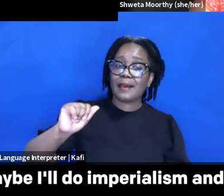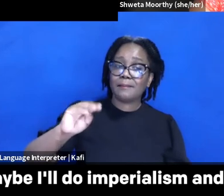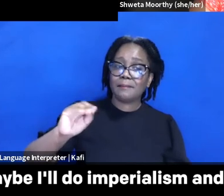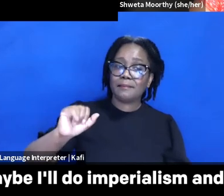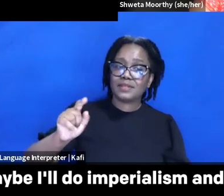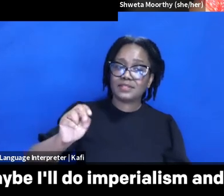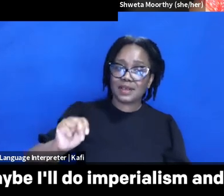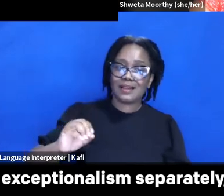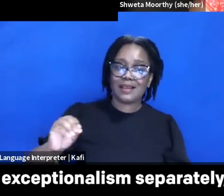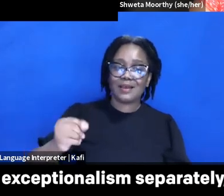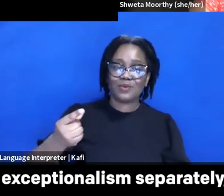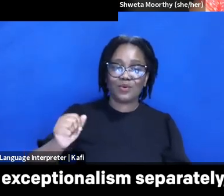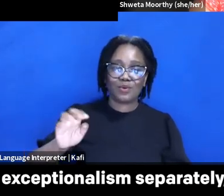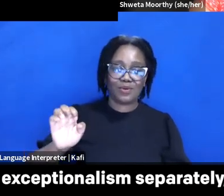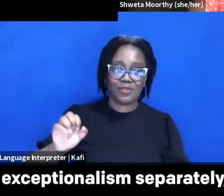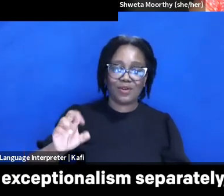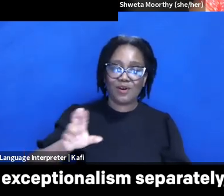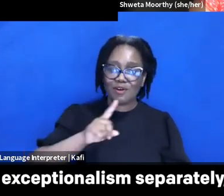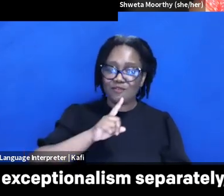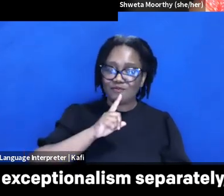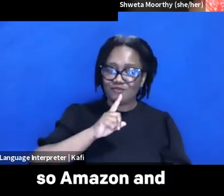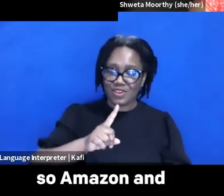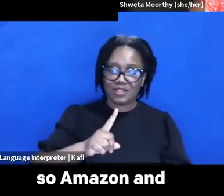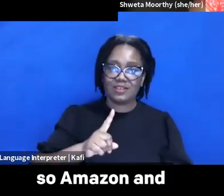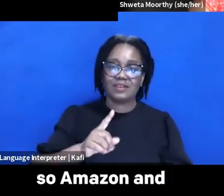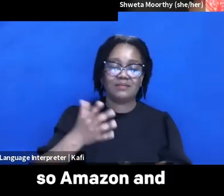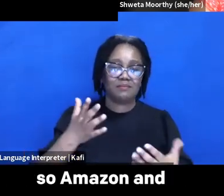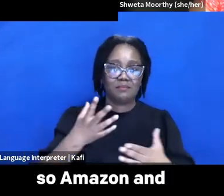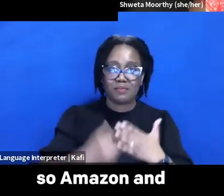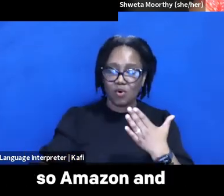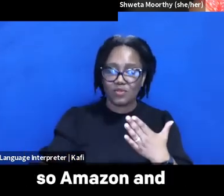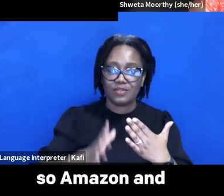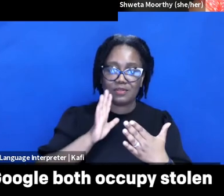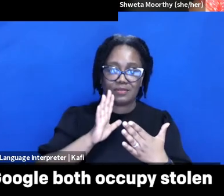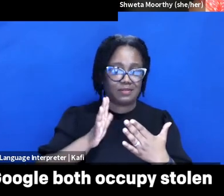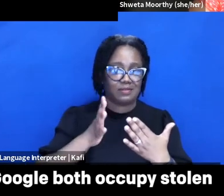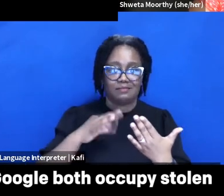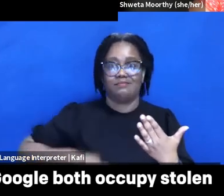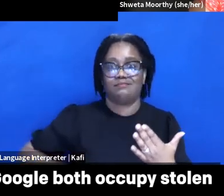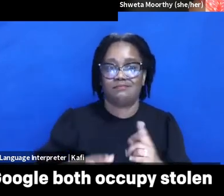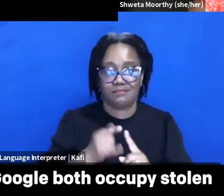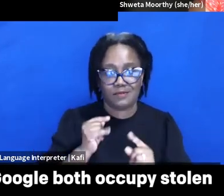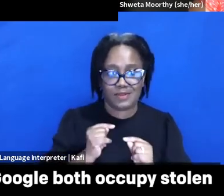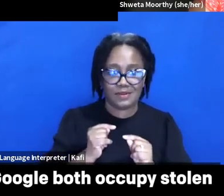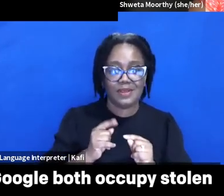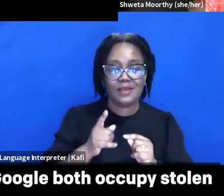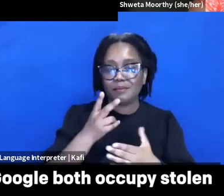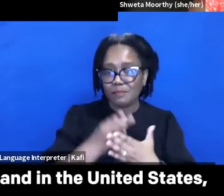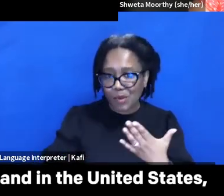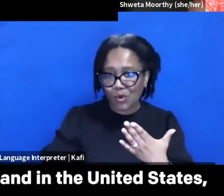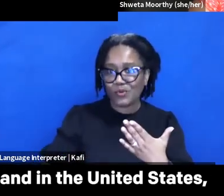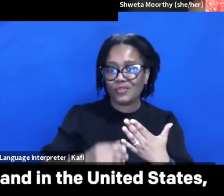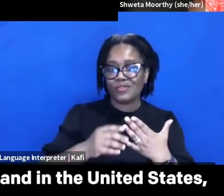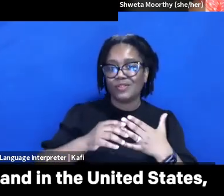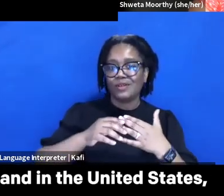Maybe I'll do imperialism and US exceptionalism separately. So Amazon and Google both occupy stolen